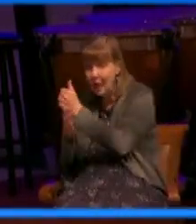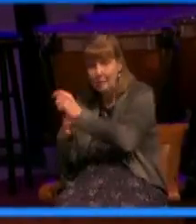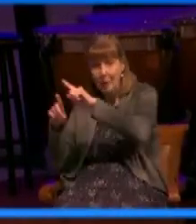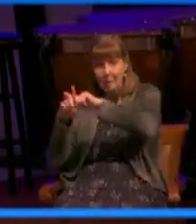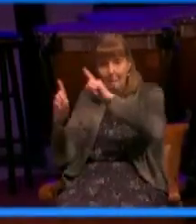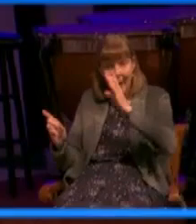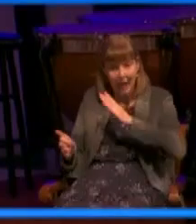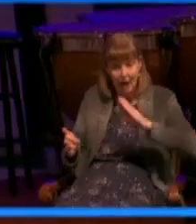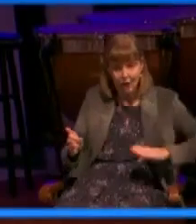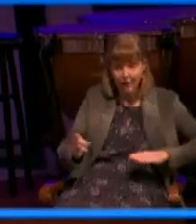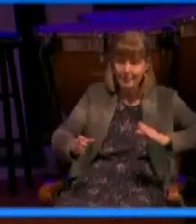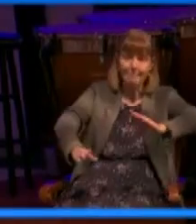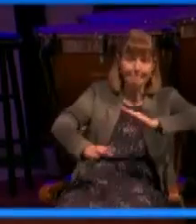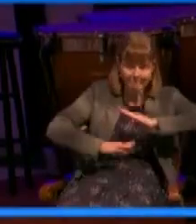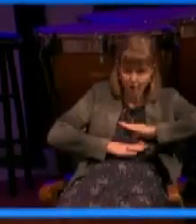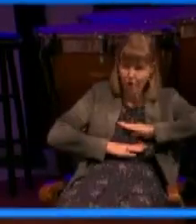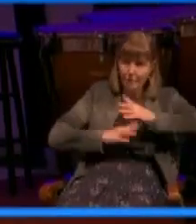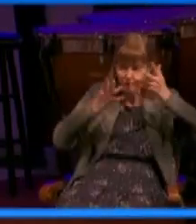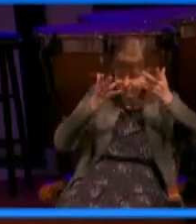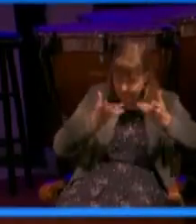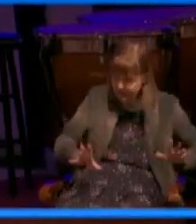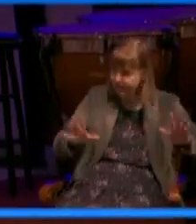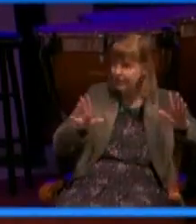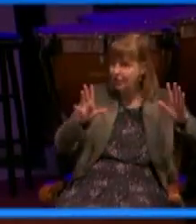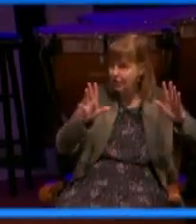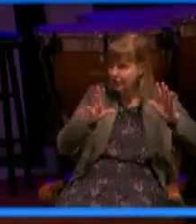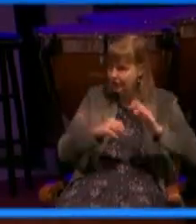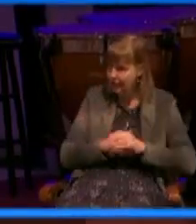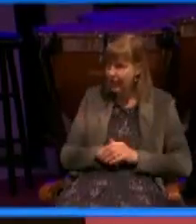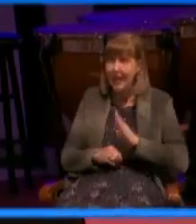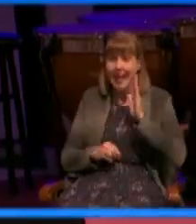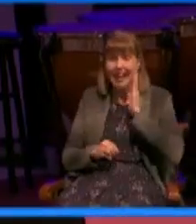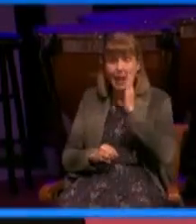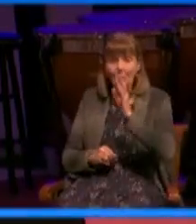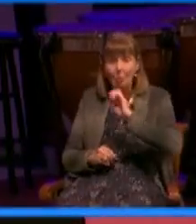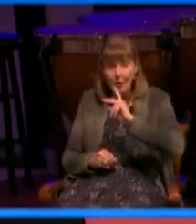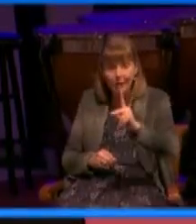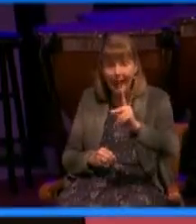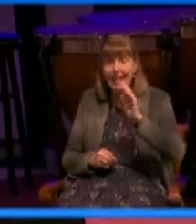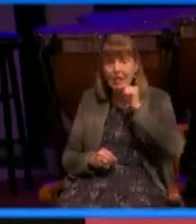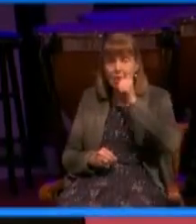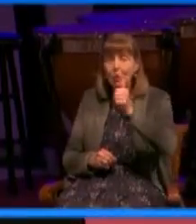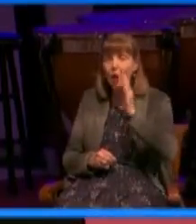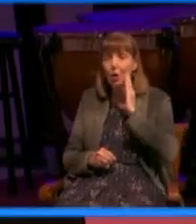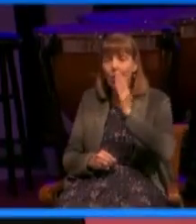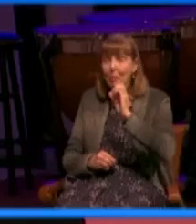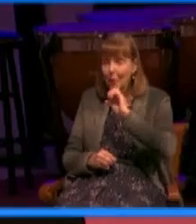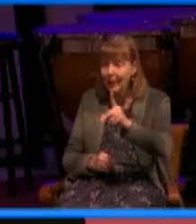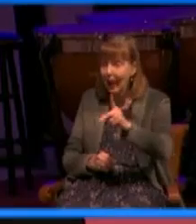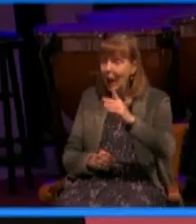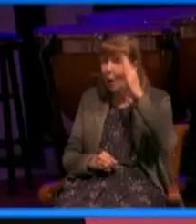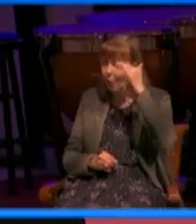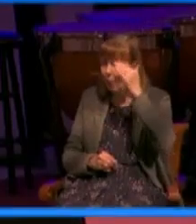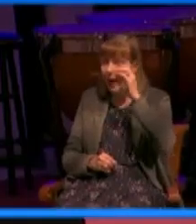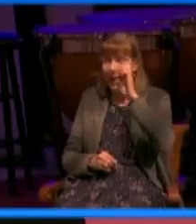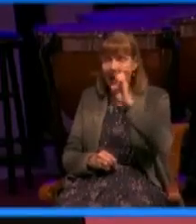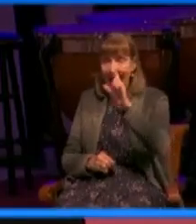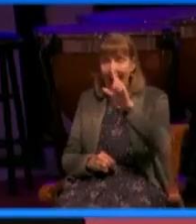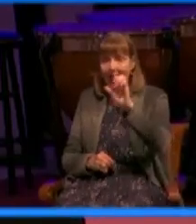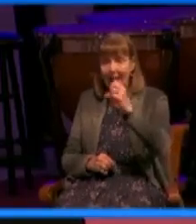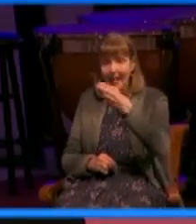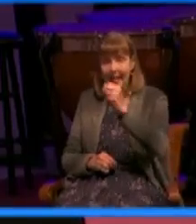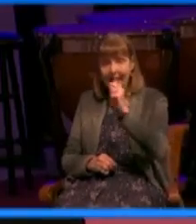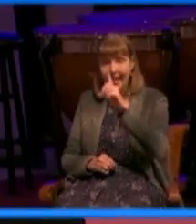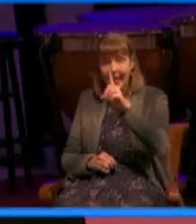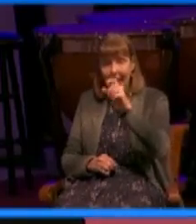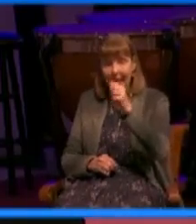world may throw at me, it will be okay because El Shaddai keeps his word. Amen. This is the